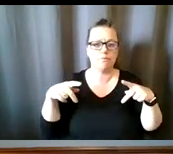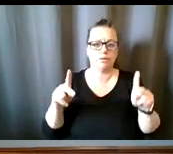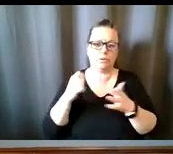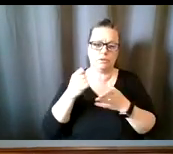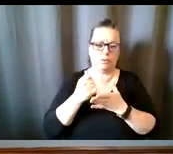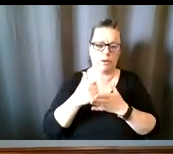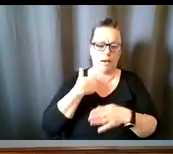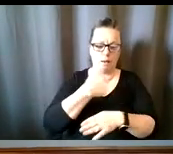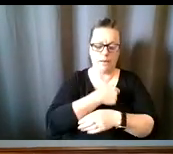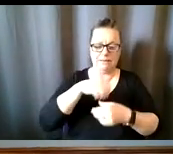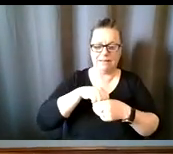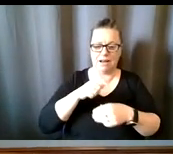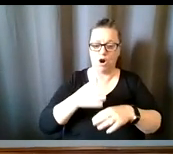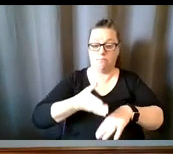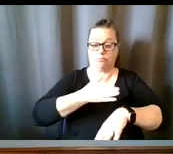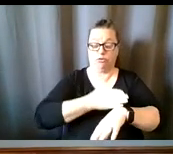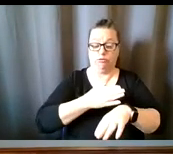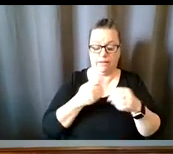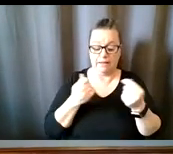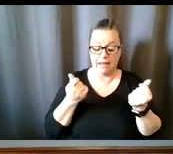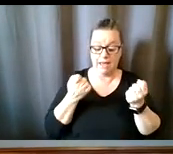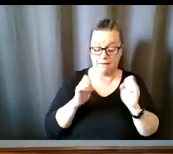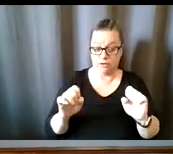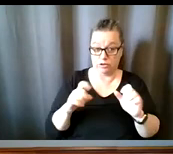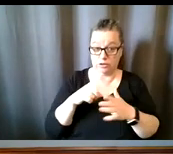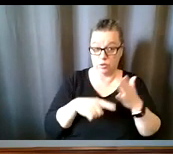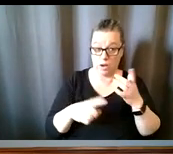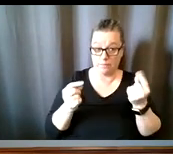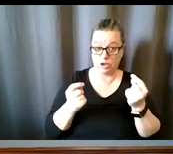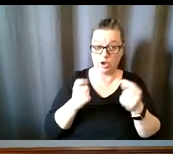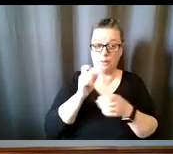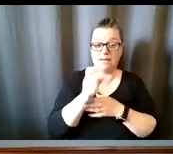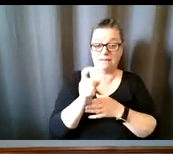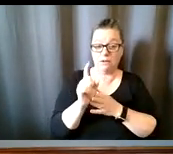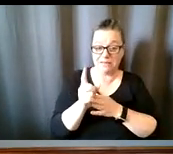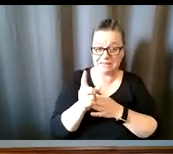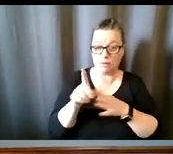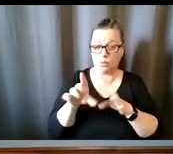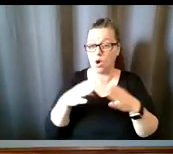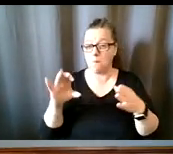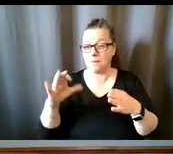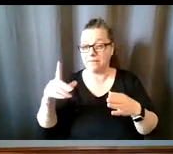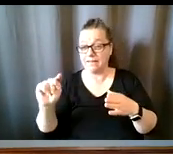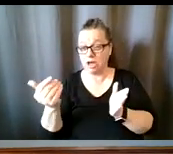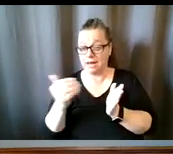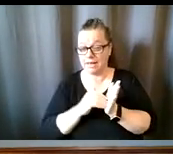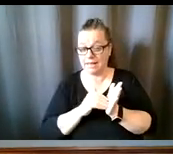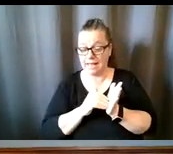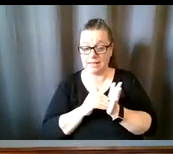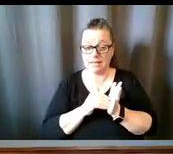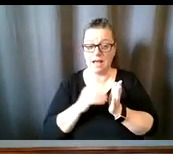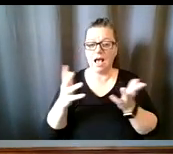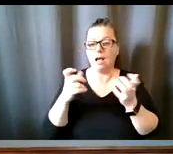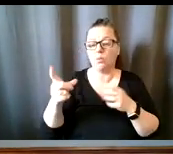us in our improvement efforts. So what I'm going to do is I'm going to give you a second here. We're going to open up the chat again if it's not already open. And I